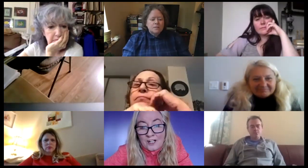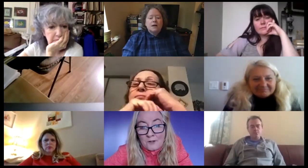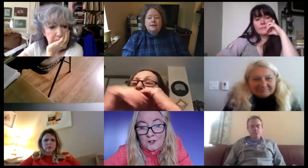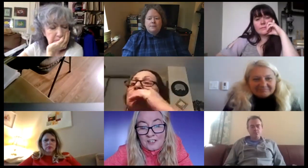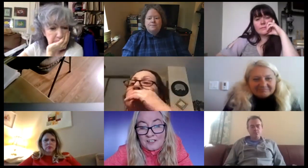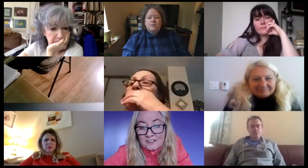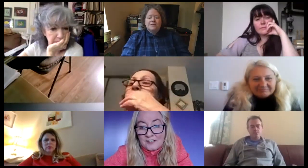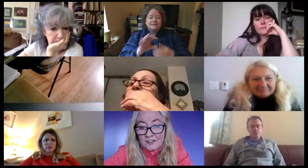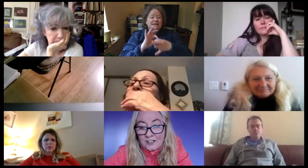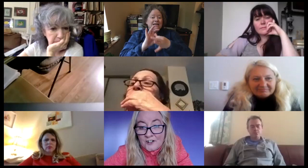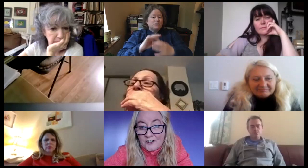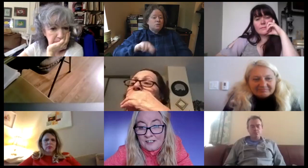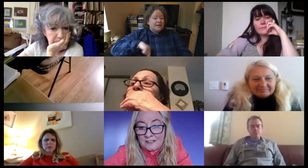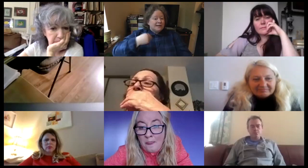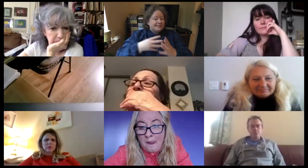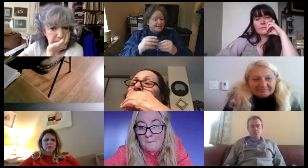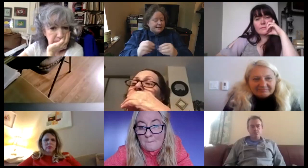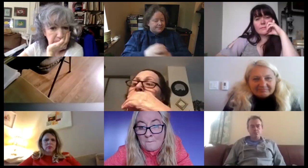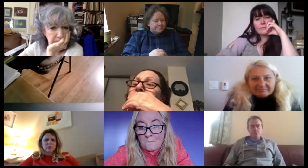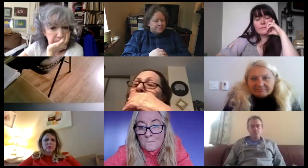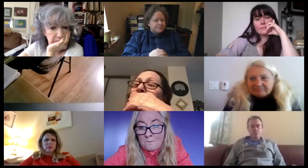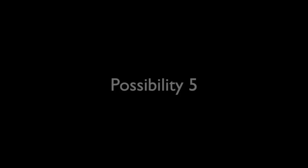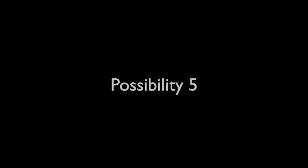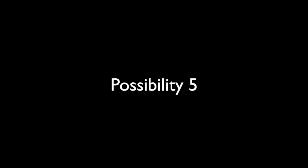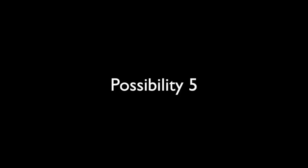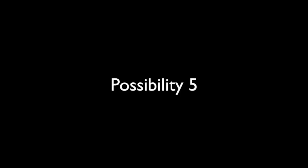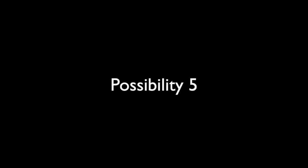work opportunities in other countries.